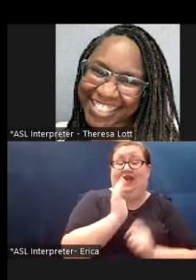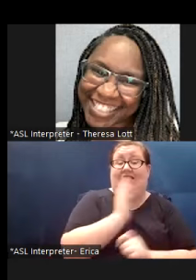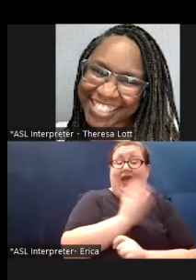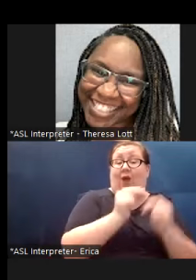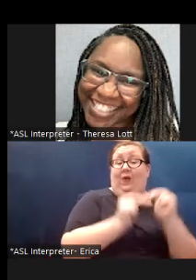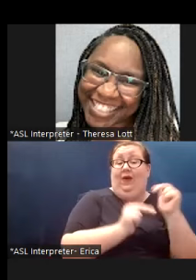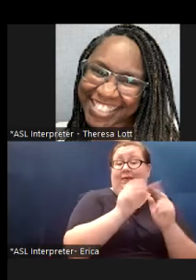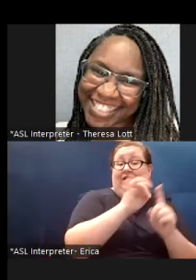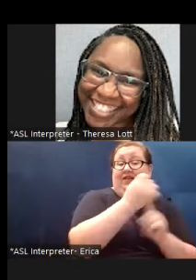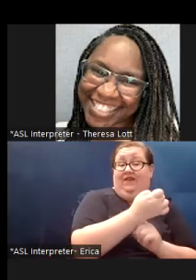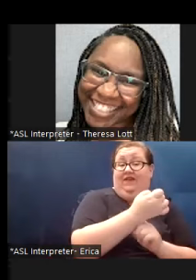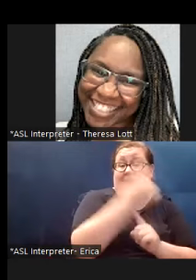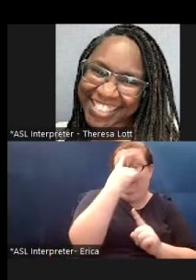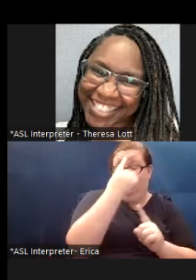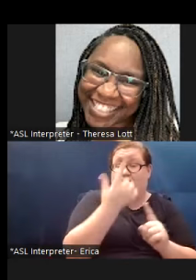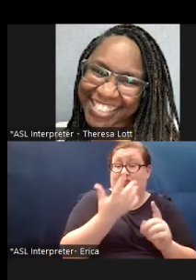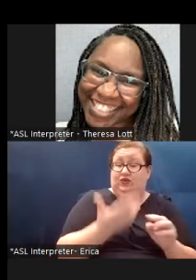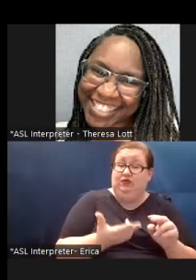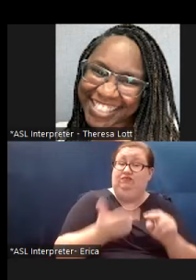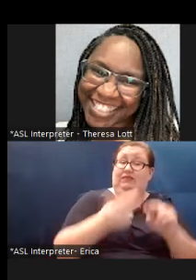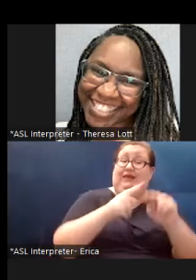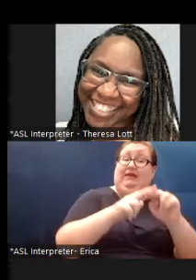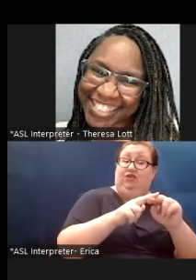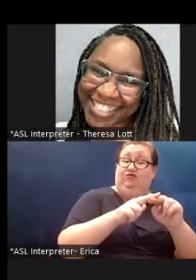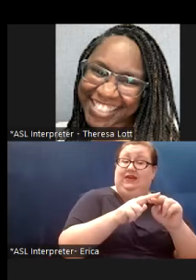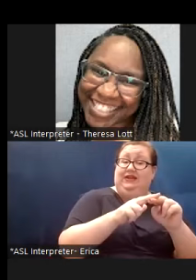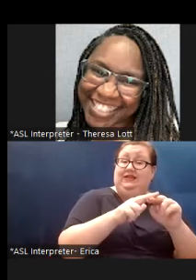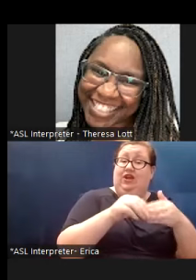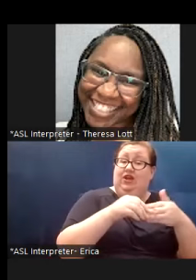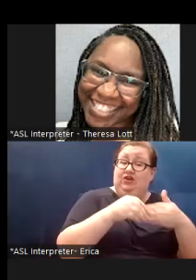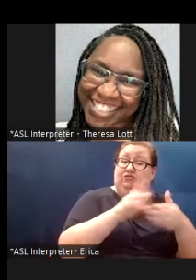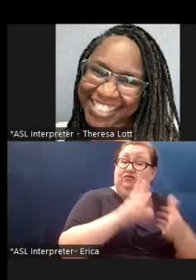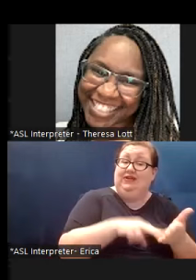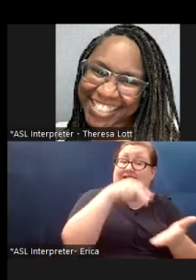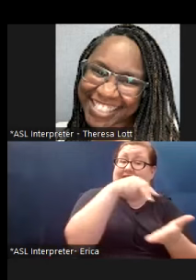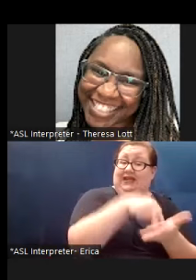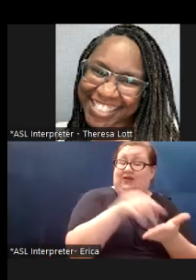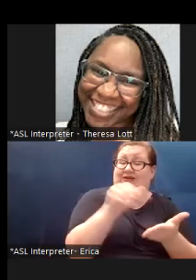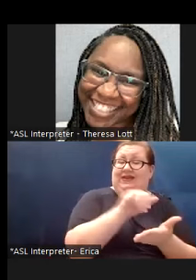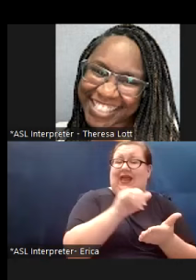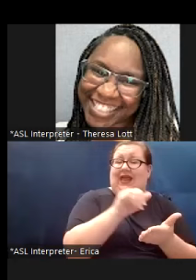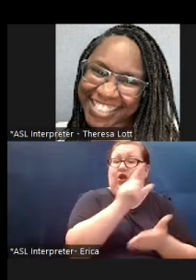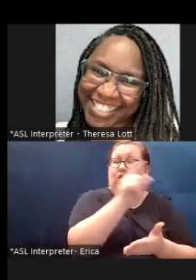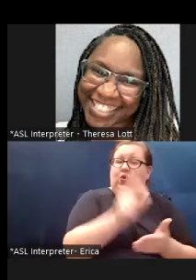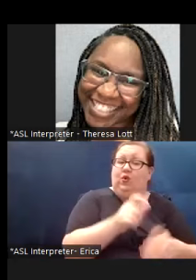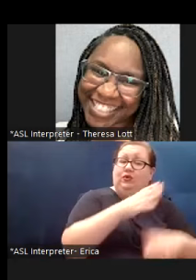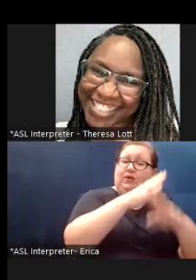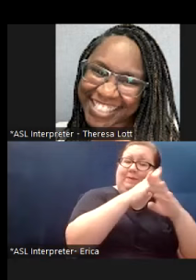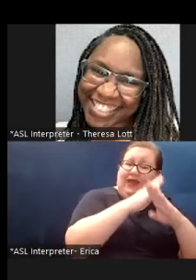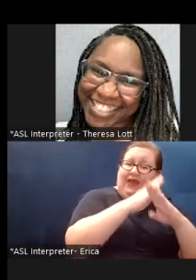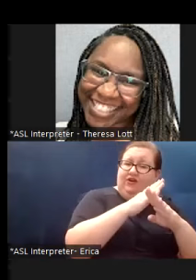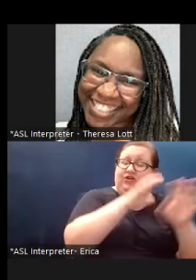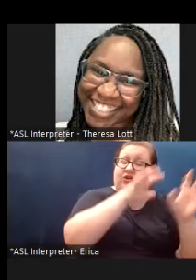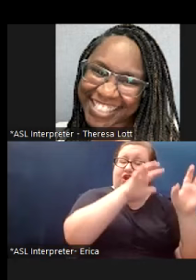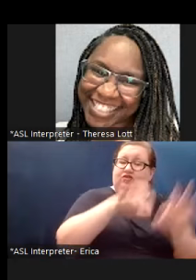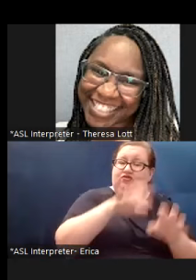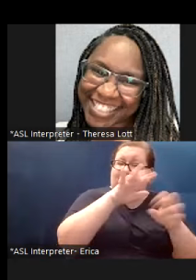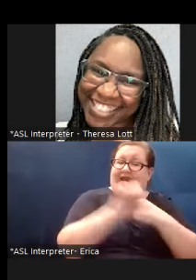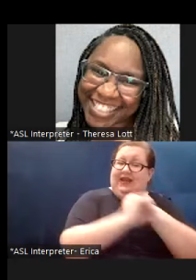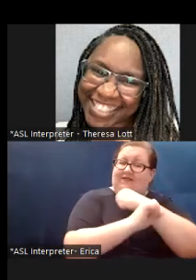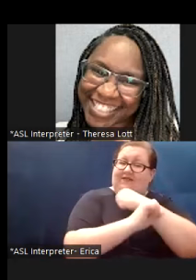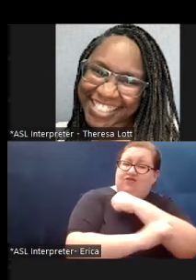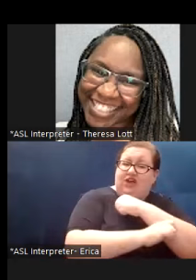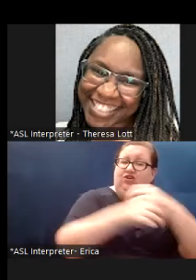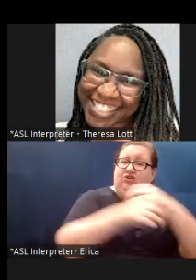to increase resilience. This is going to look at things like coastal barriers, green infrastructure, and drainage.